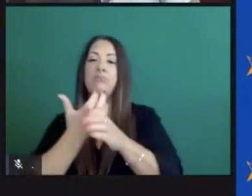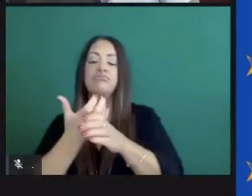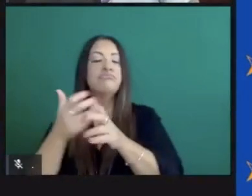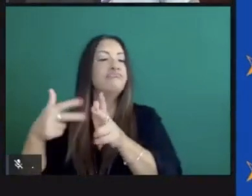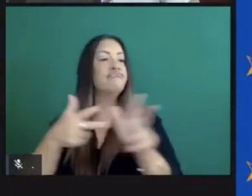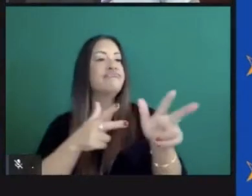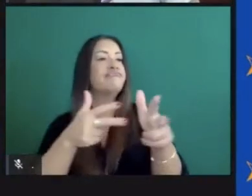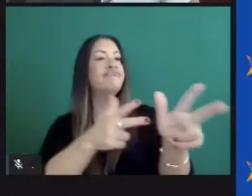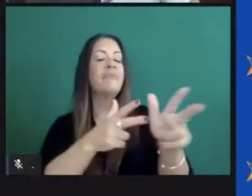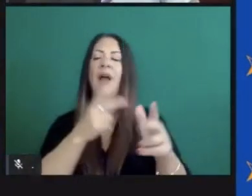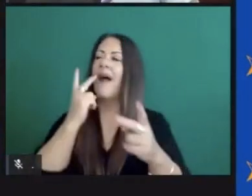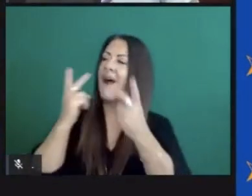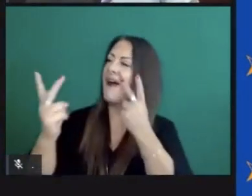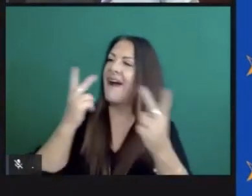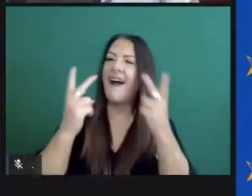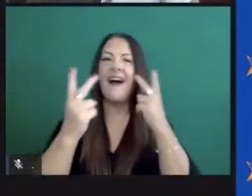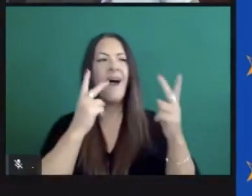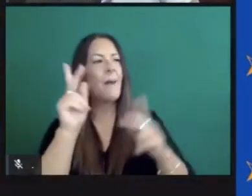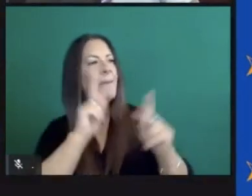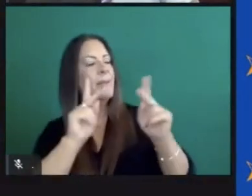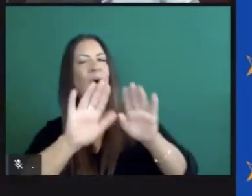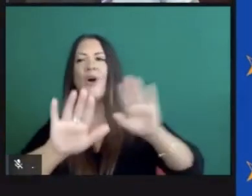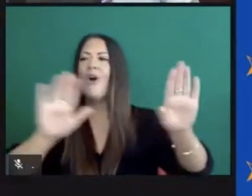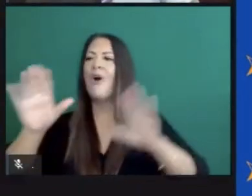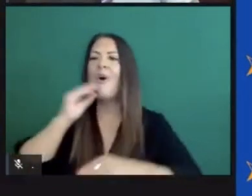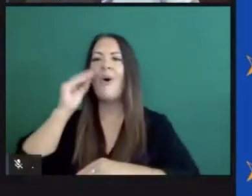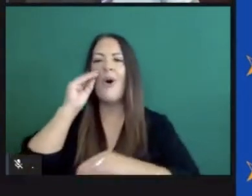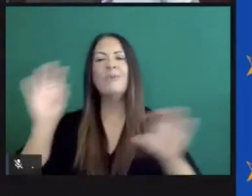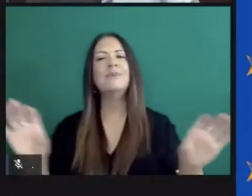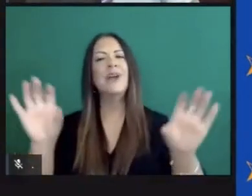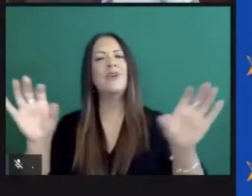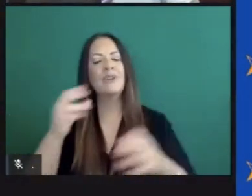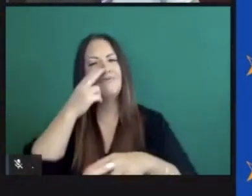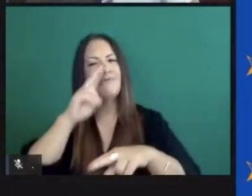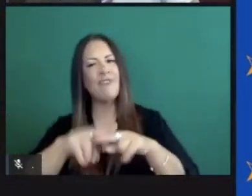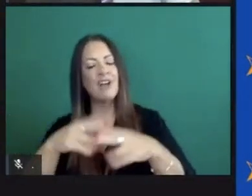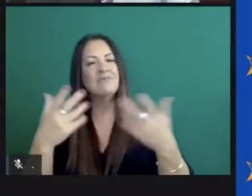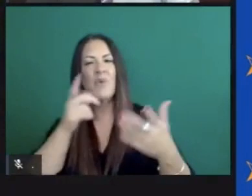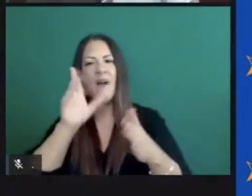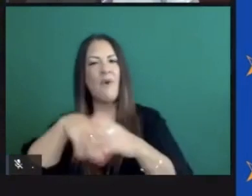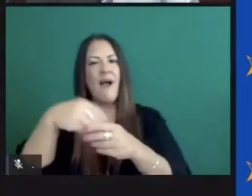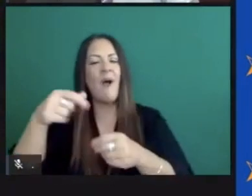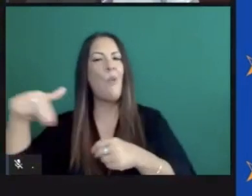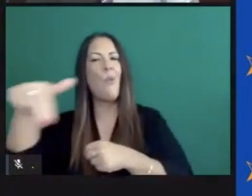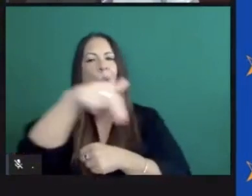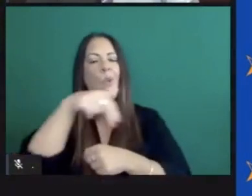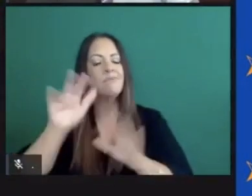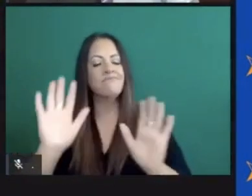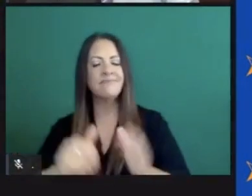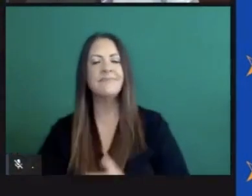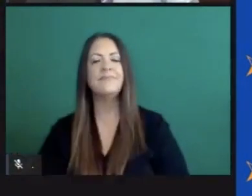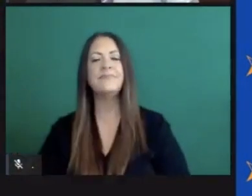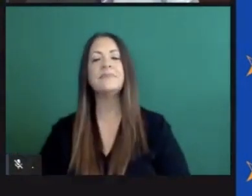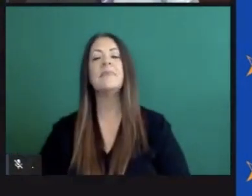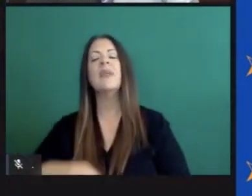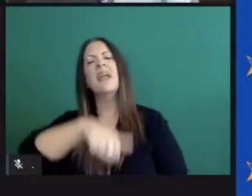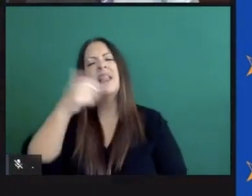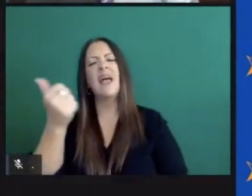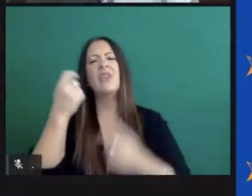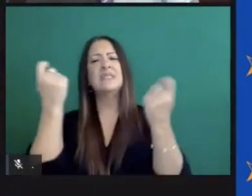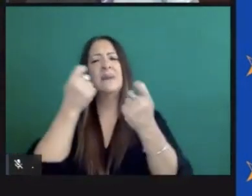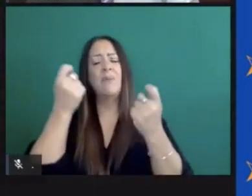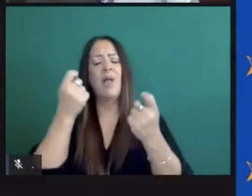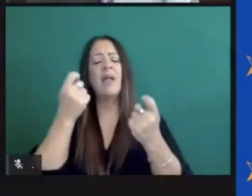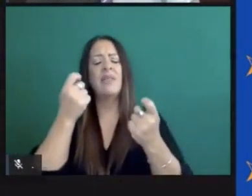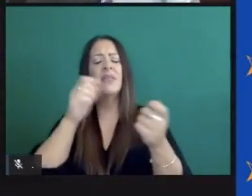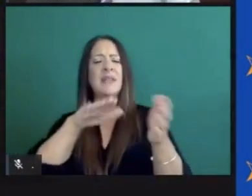Some safer alternatives for Dia de los Muertos, again, emphasizing that the safest way is to celebrate at home with your household